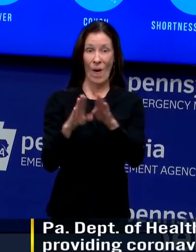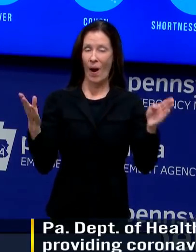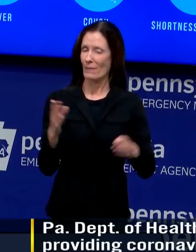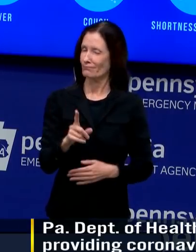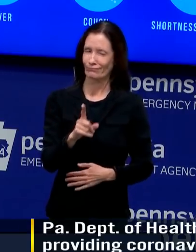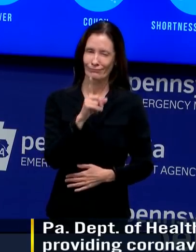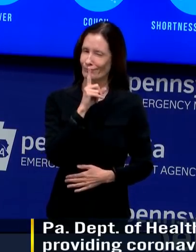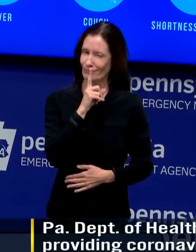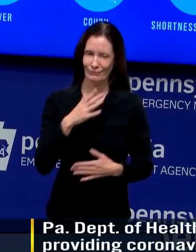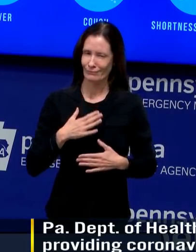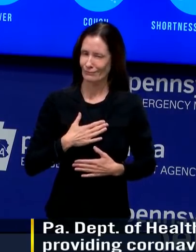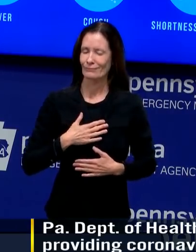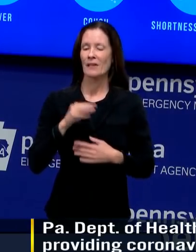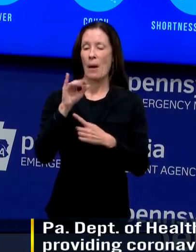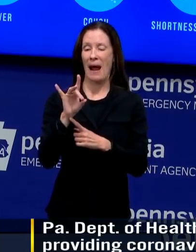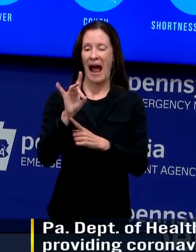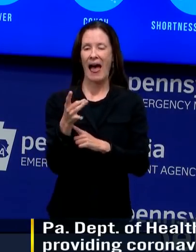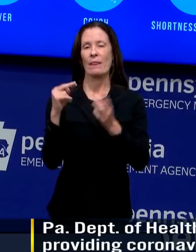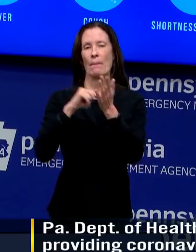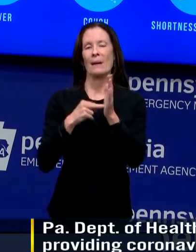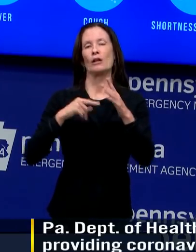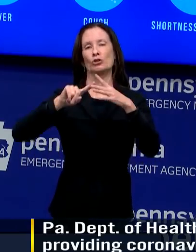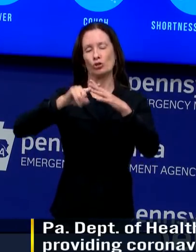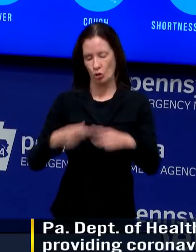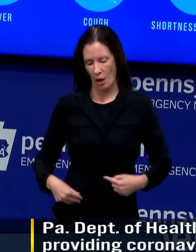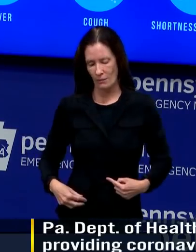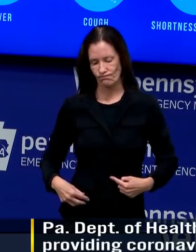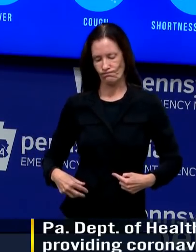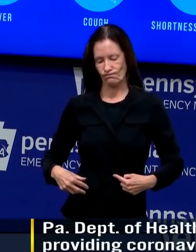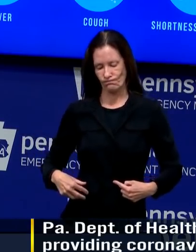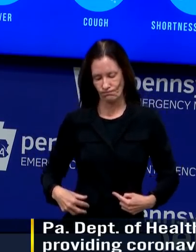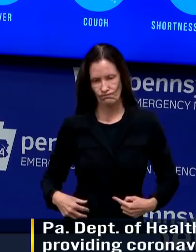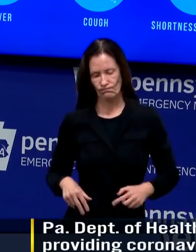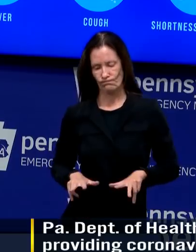Governor, from WTAE, has there been any change in the